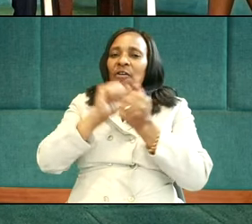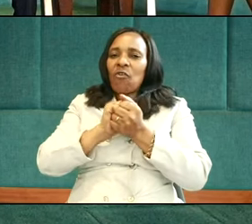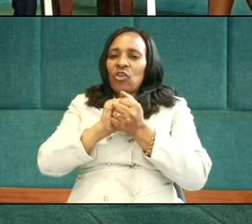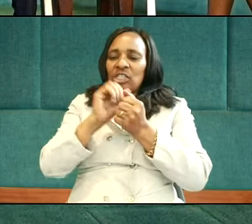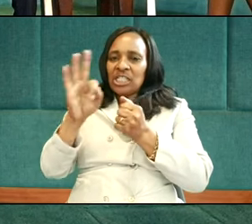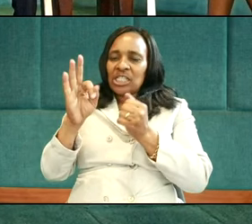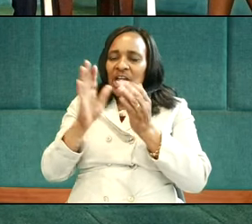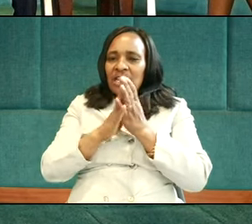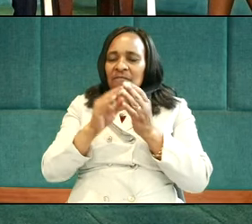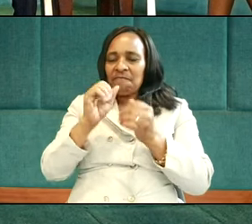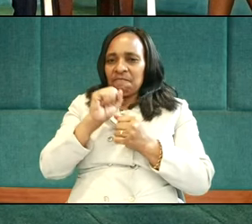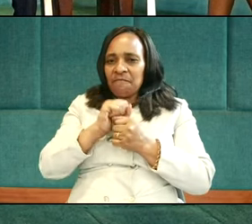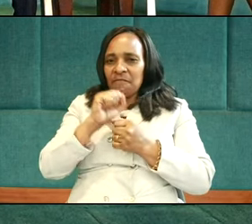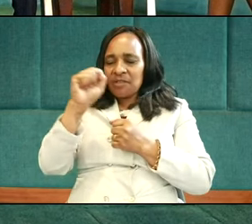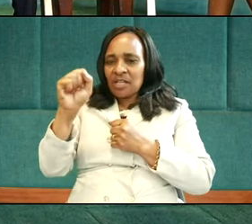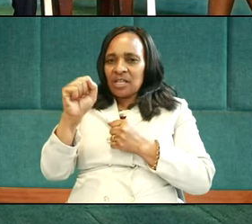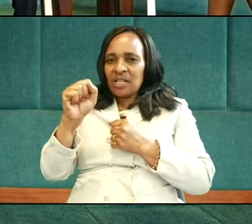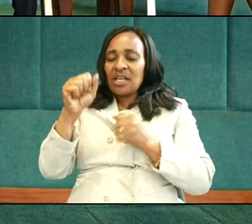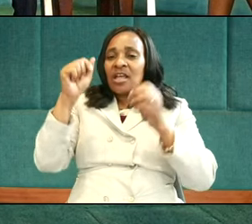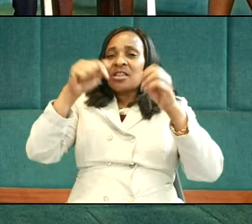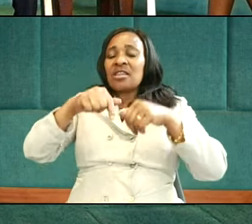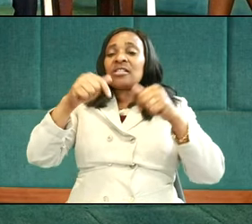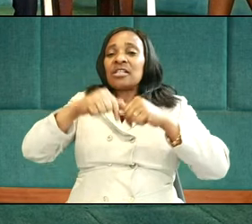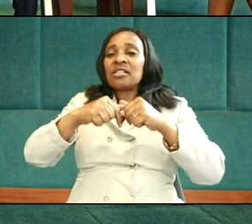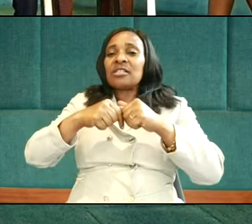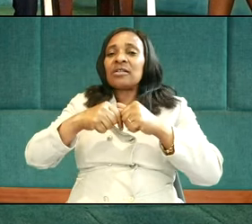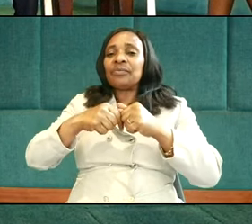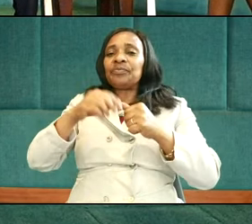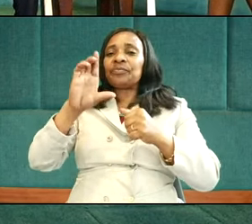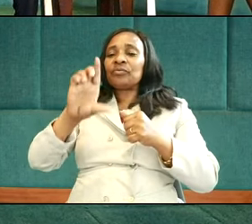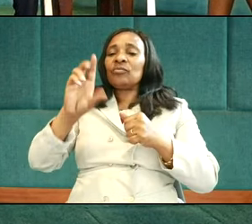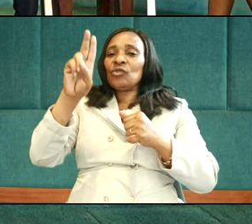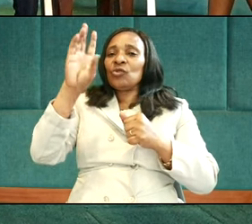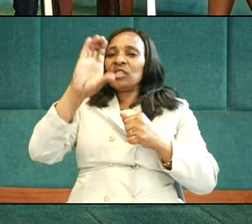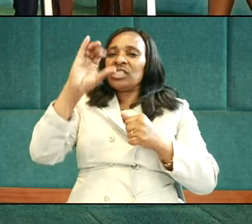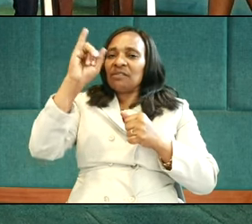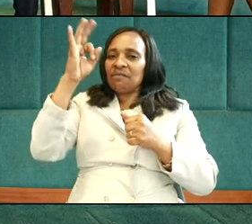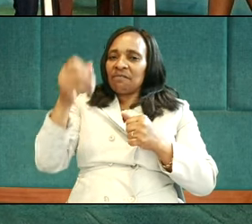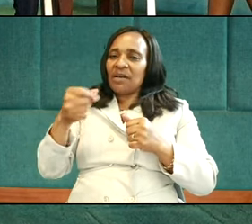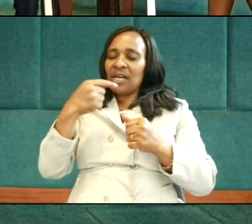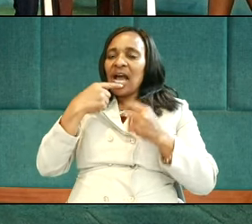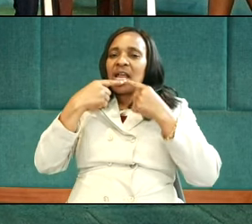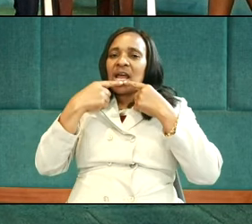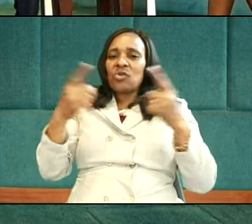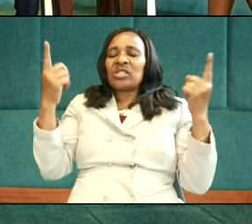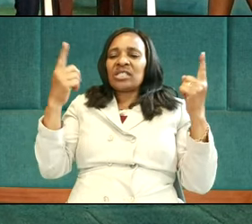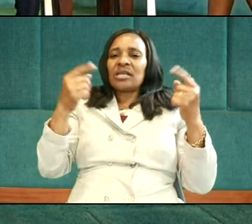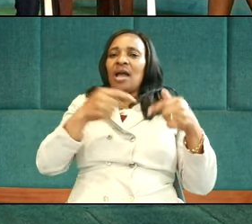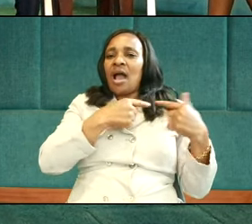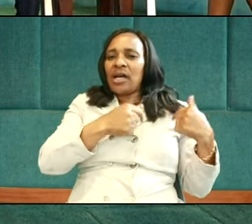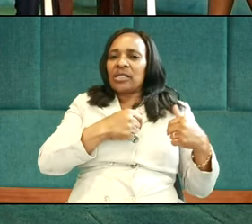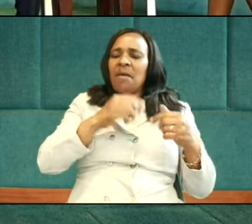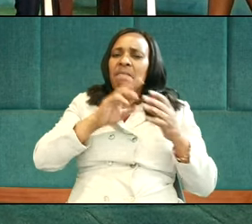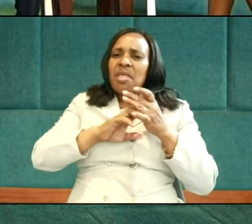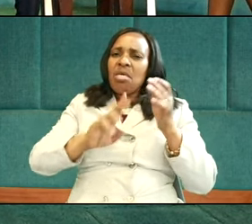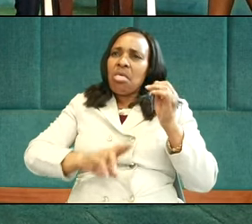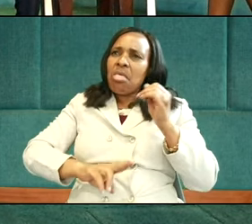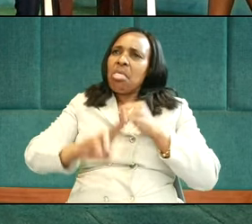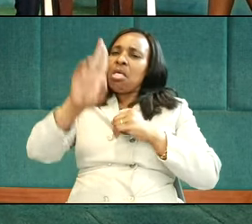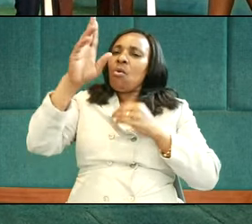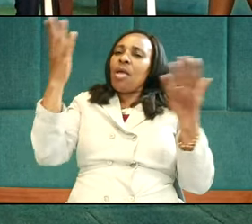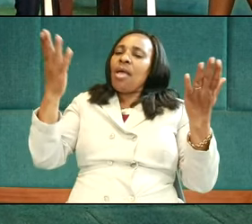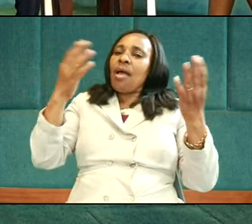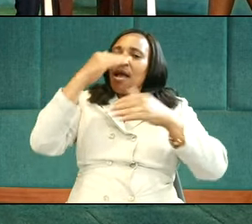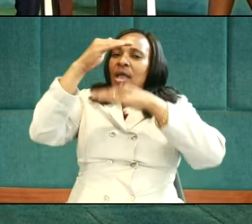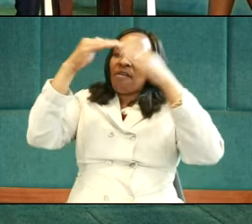13 and 14. This is Lucifer proclaiming, and this is said in his heart. I will ascend into heaven. I